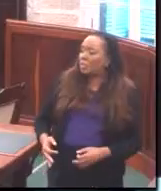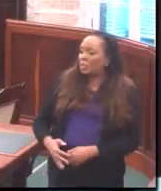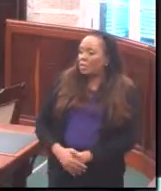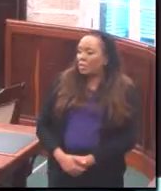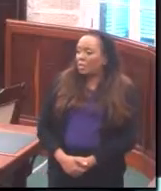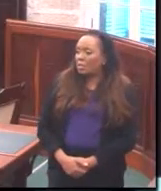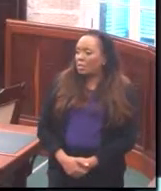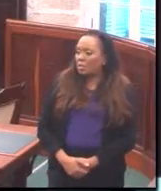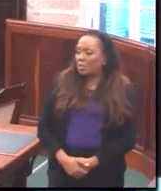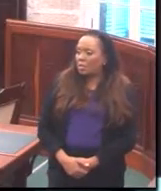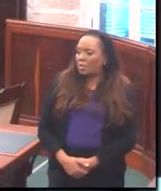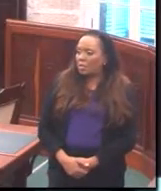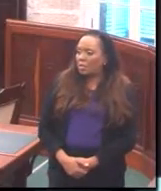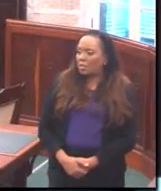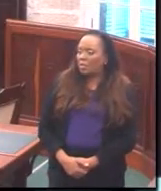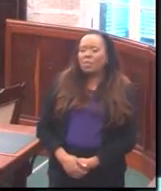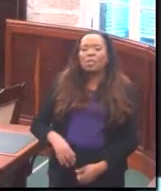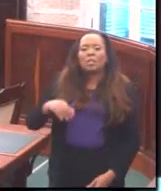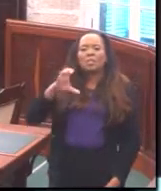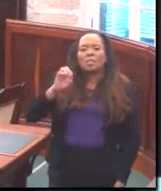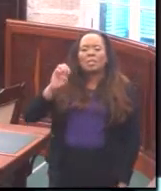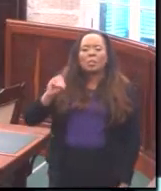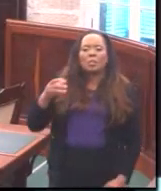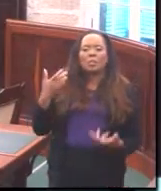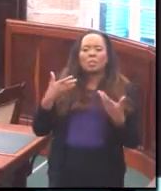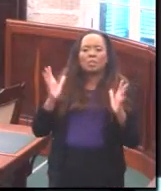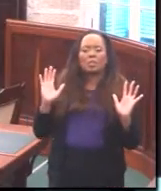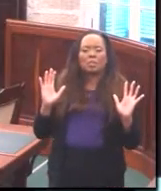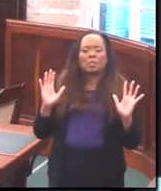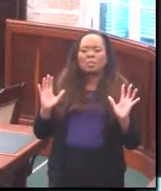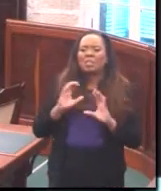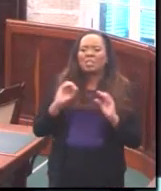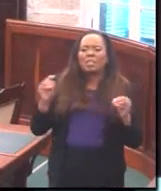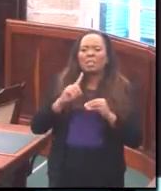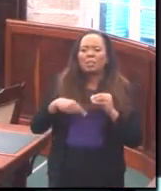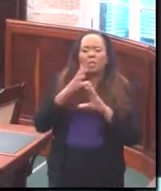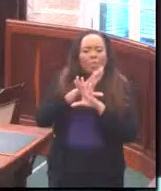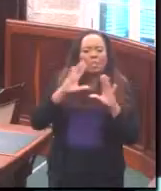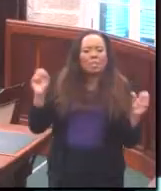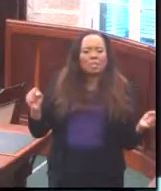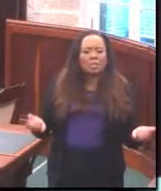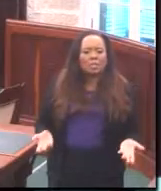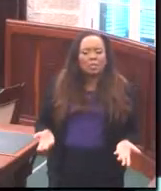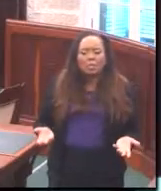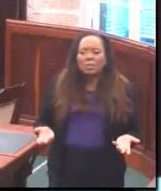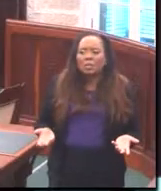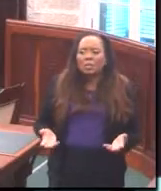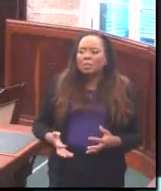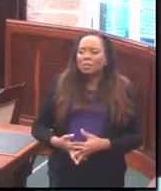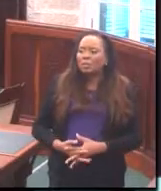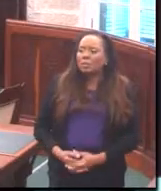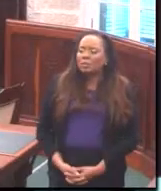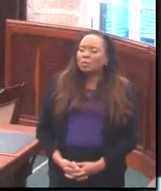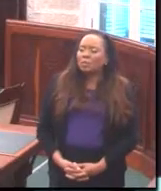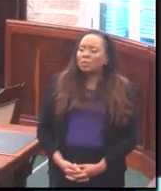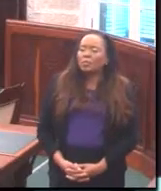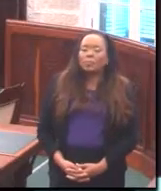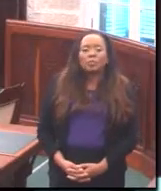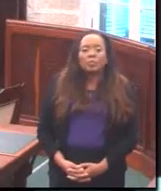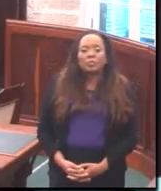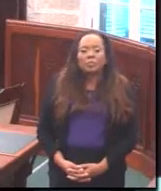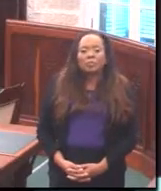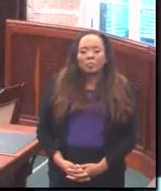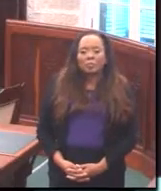to the president, you're dealing with chief executive officer. This has nothing to do with the president, please. And I am dealing with remuneration, sir. Can you show